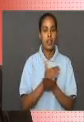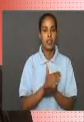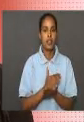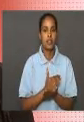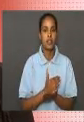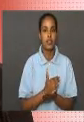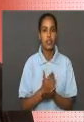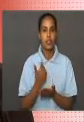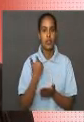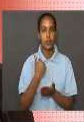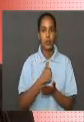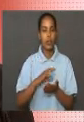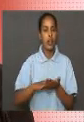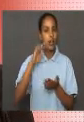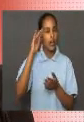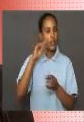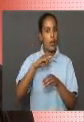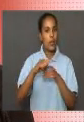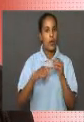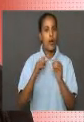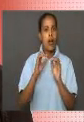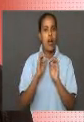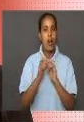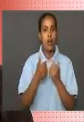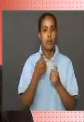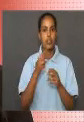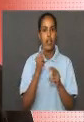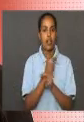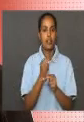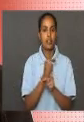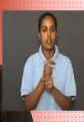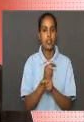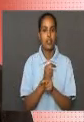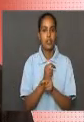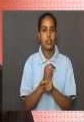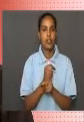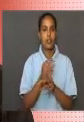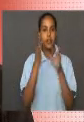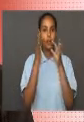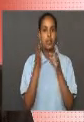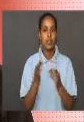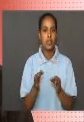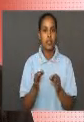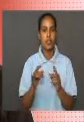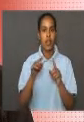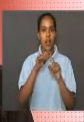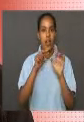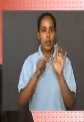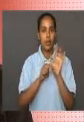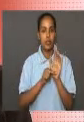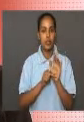lesson, we learned about how the nature of specific